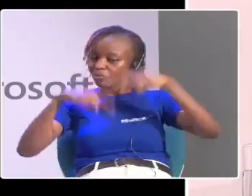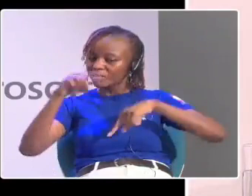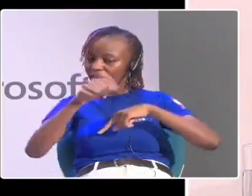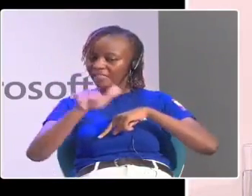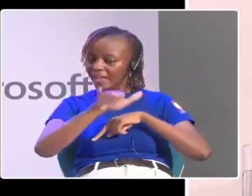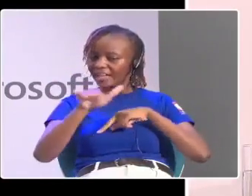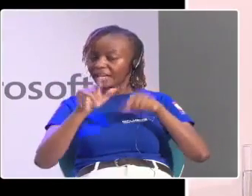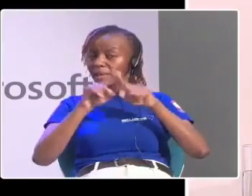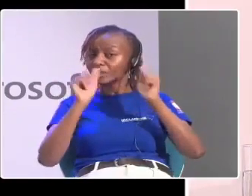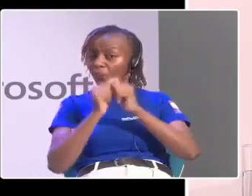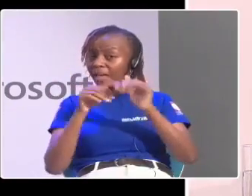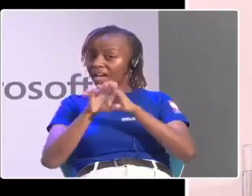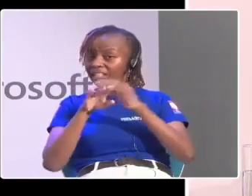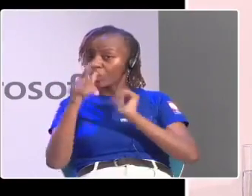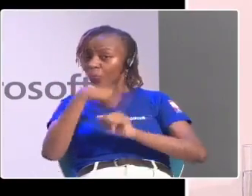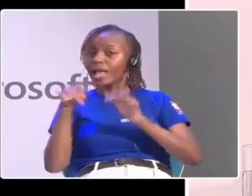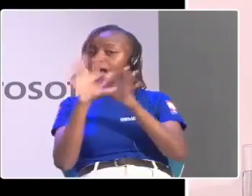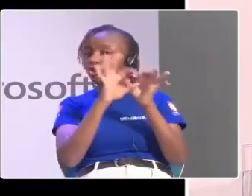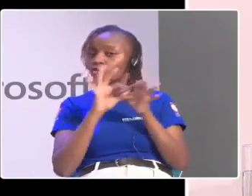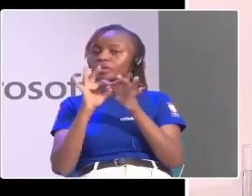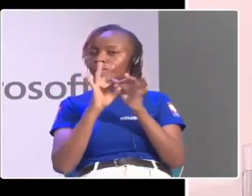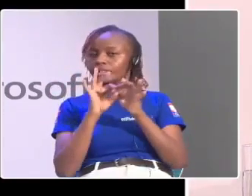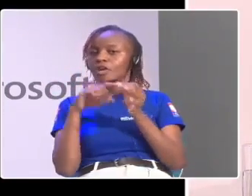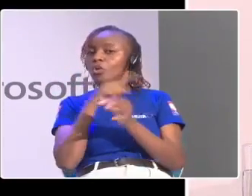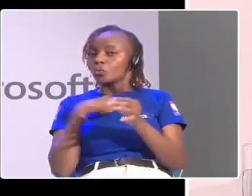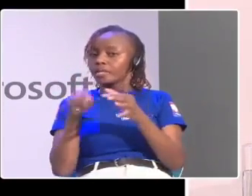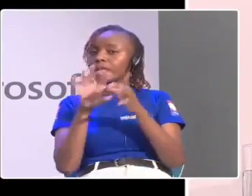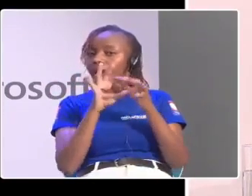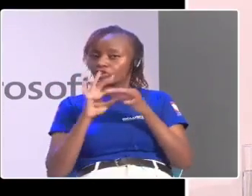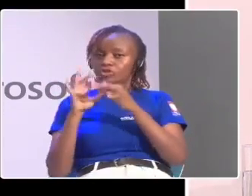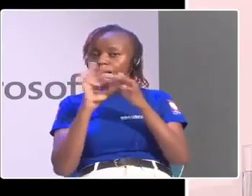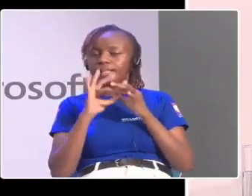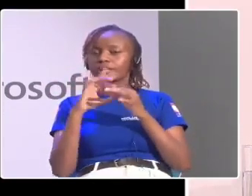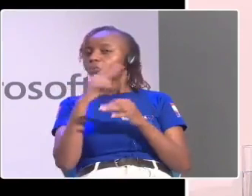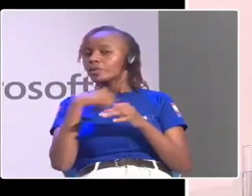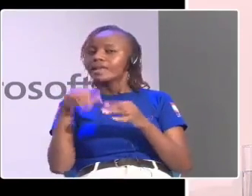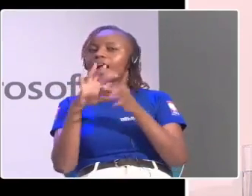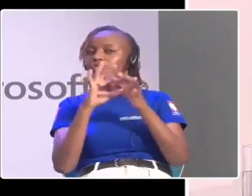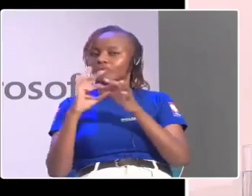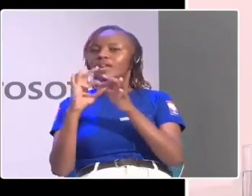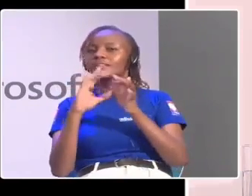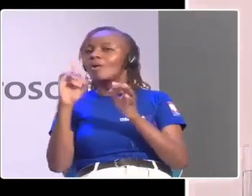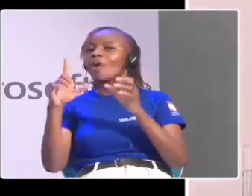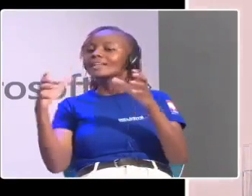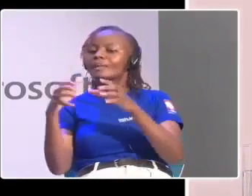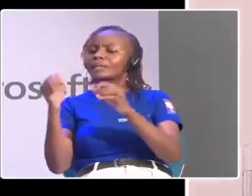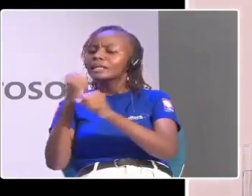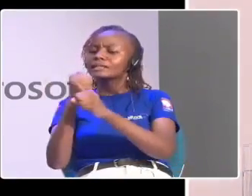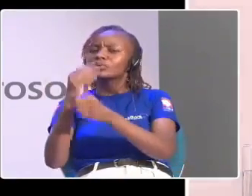accessibility, we are extremely collaborative. We're all on this journey together. When one company does